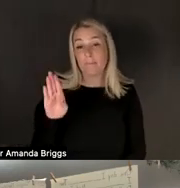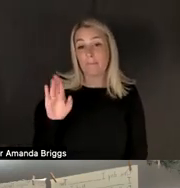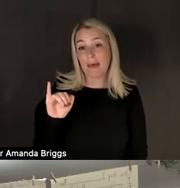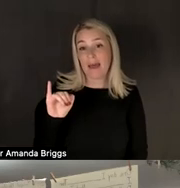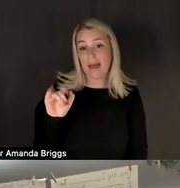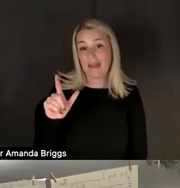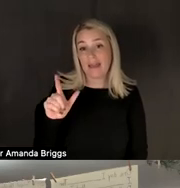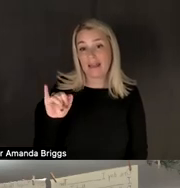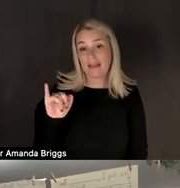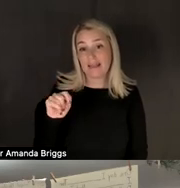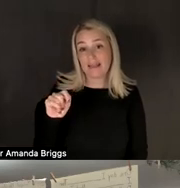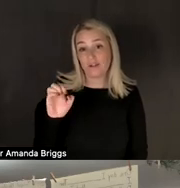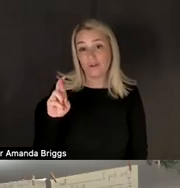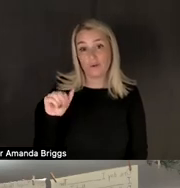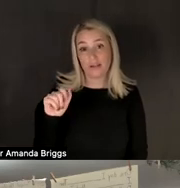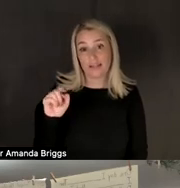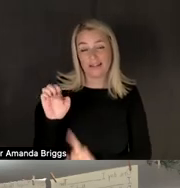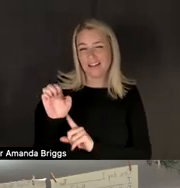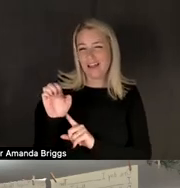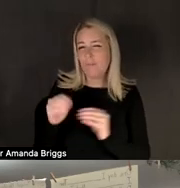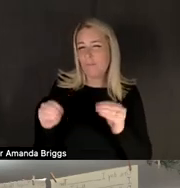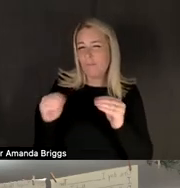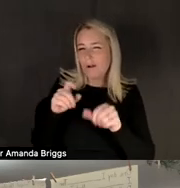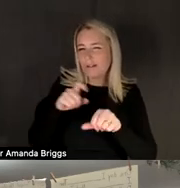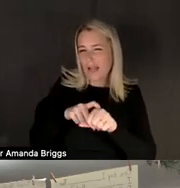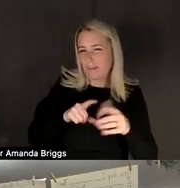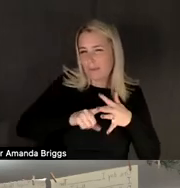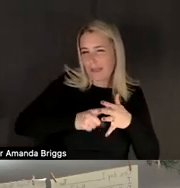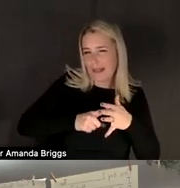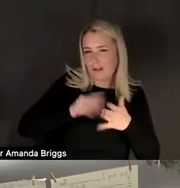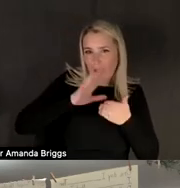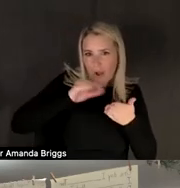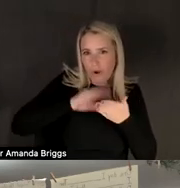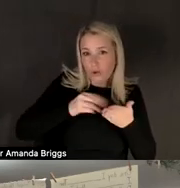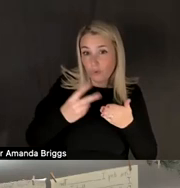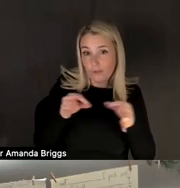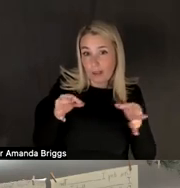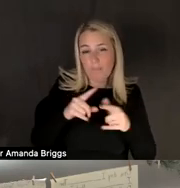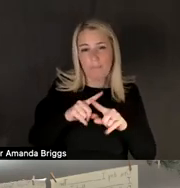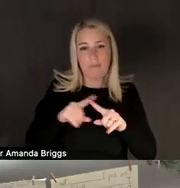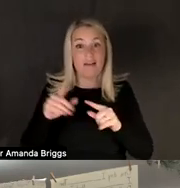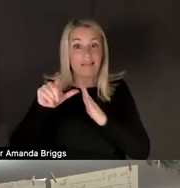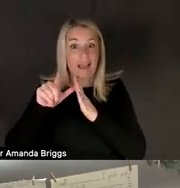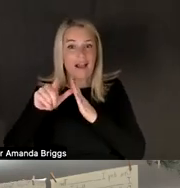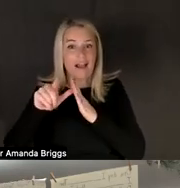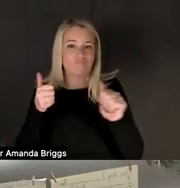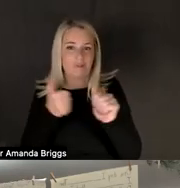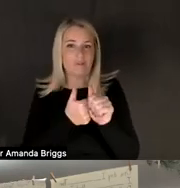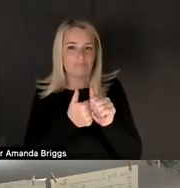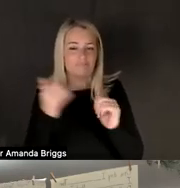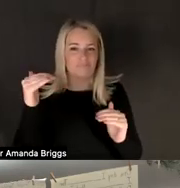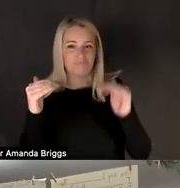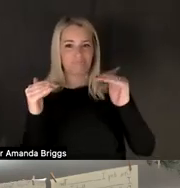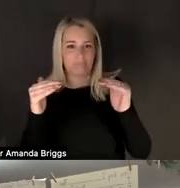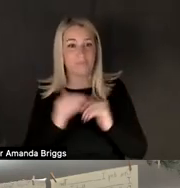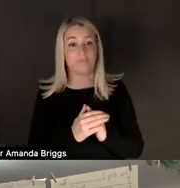up front, but then it really helps them later on. We do use evidence-based reading instruction. So